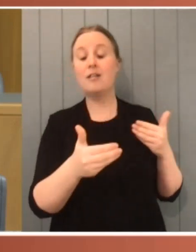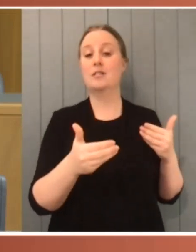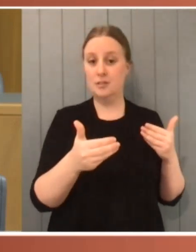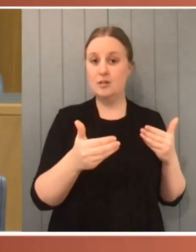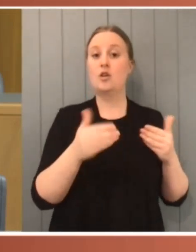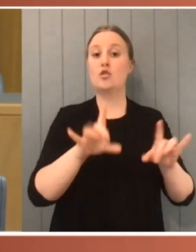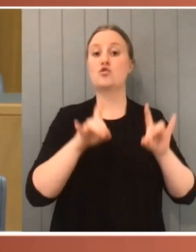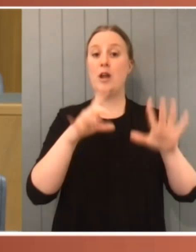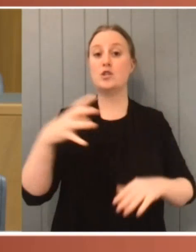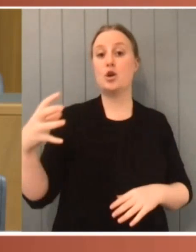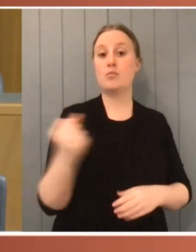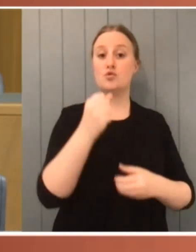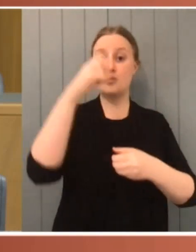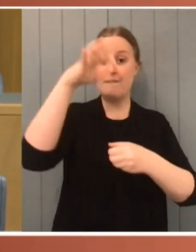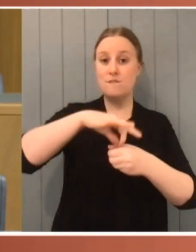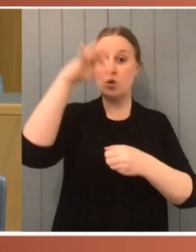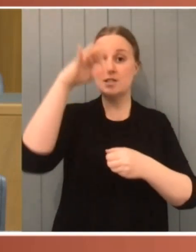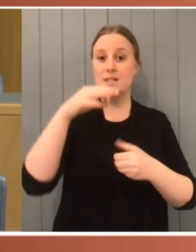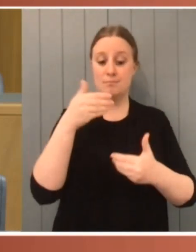is robust and secure.